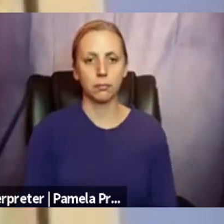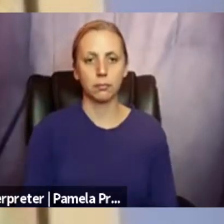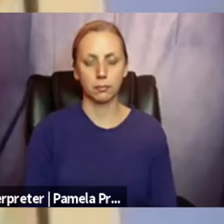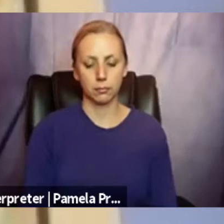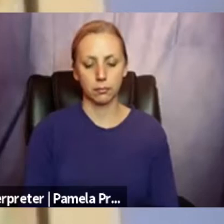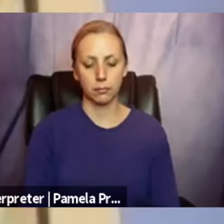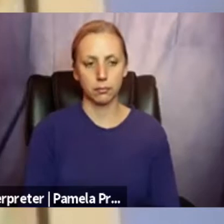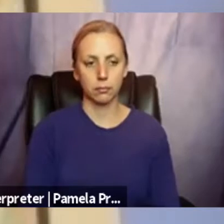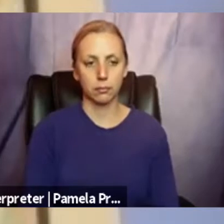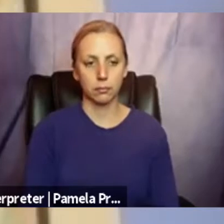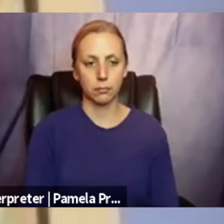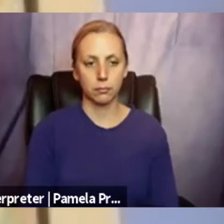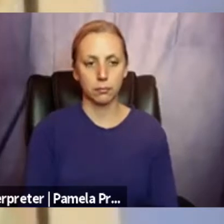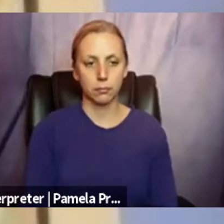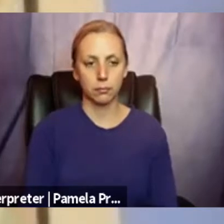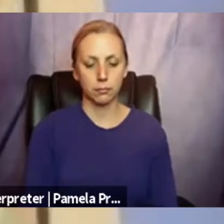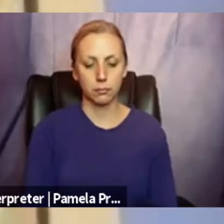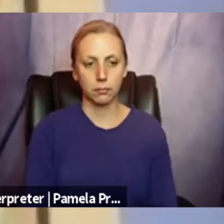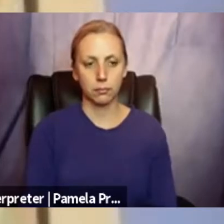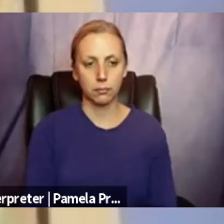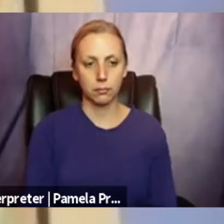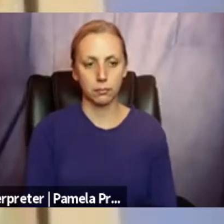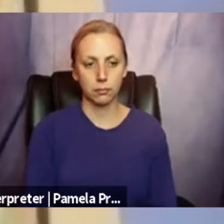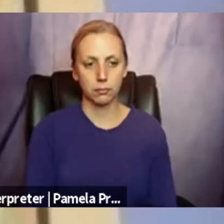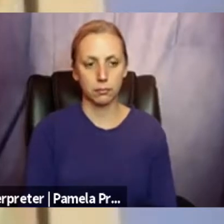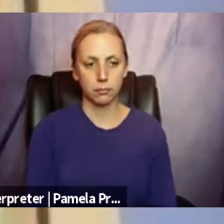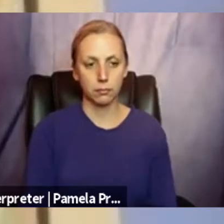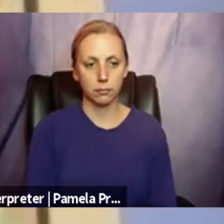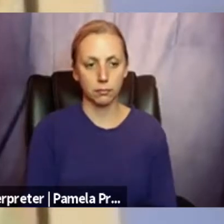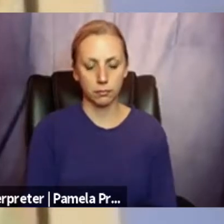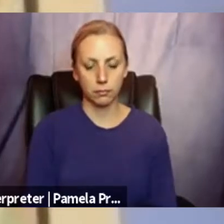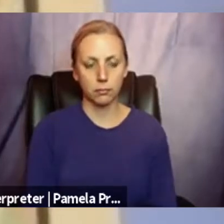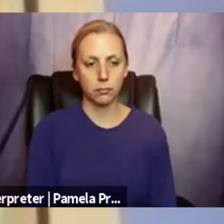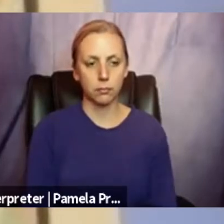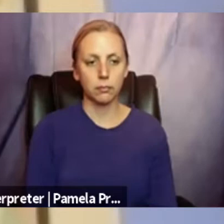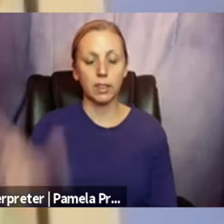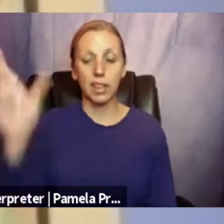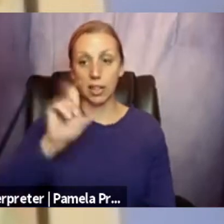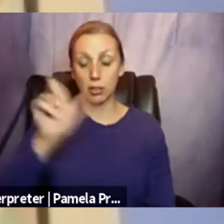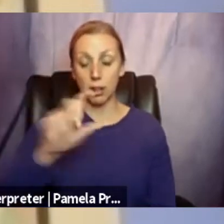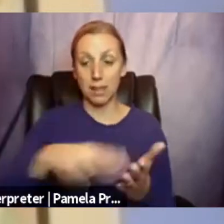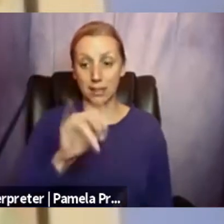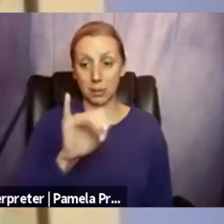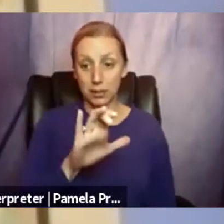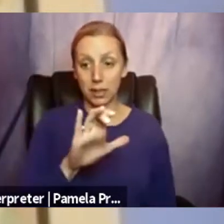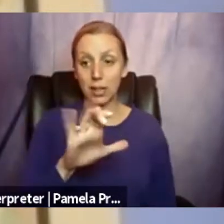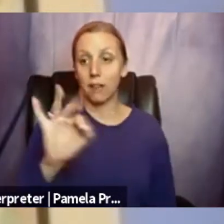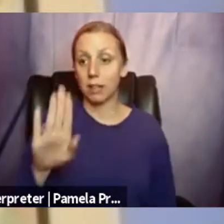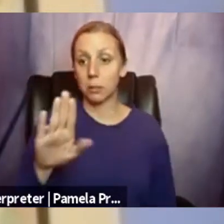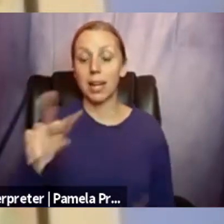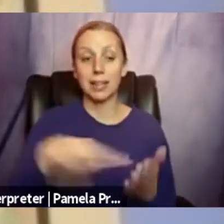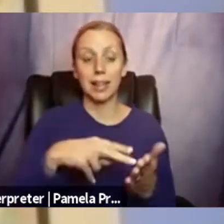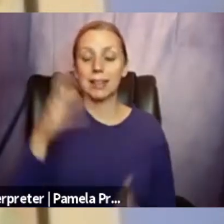Dance NYC or Instagram at dance.nyc and Facebook at